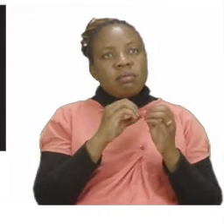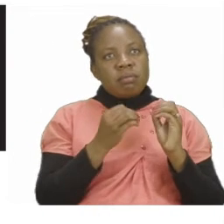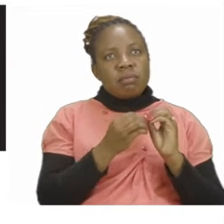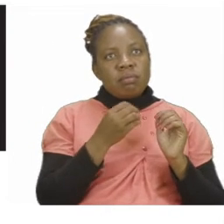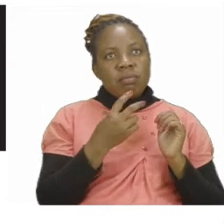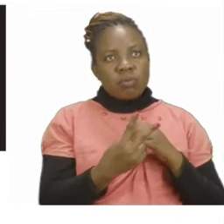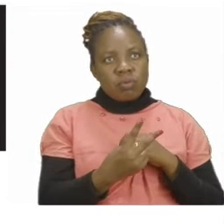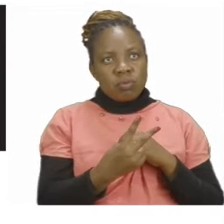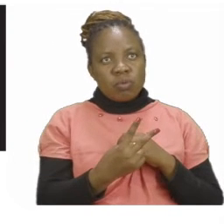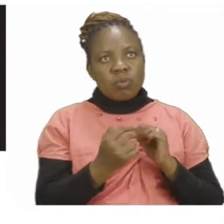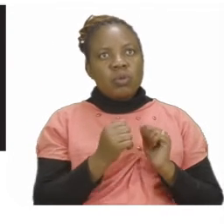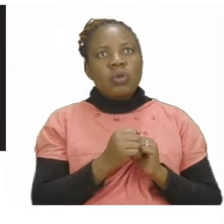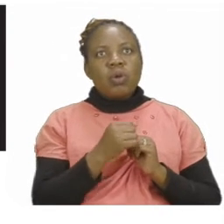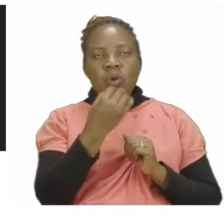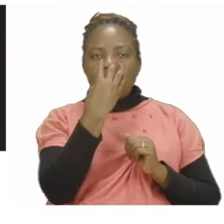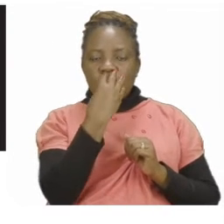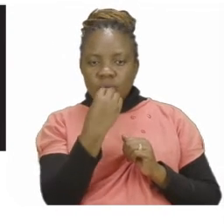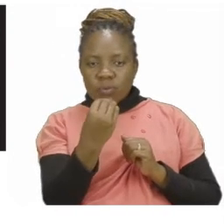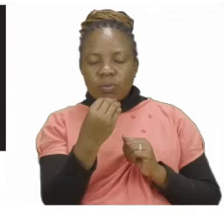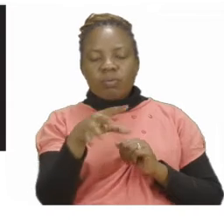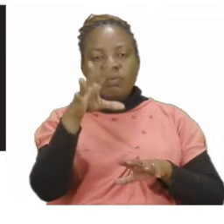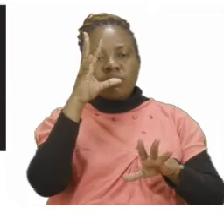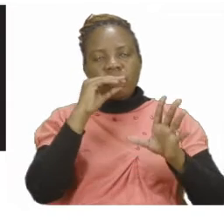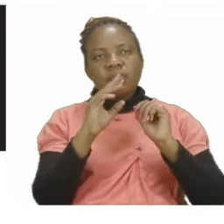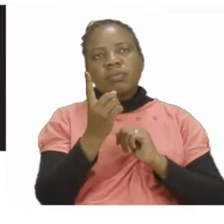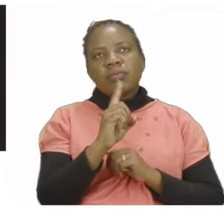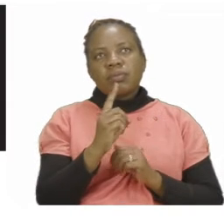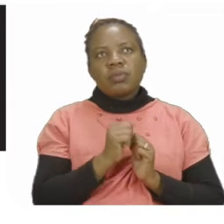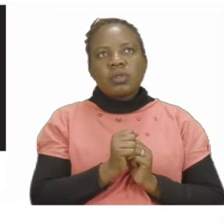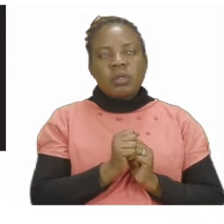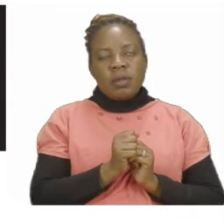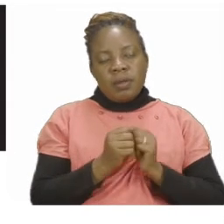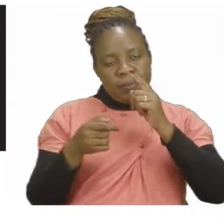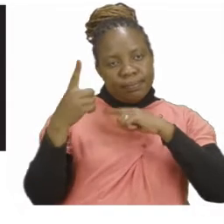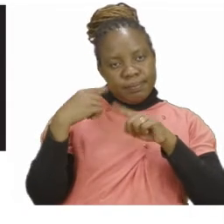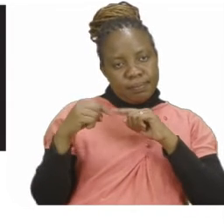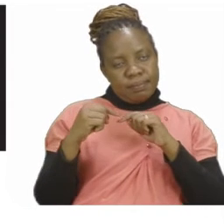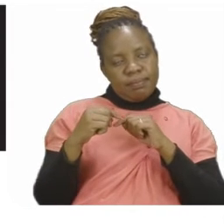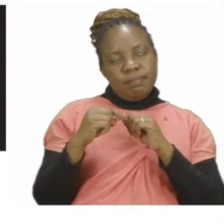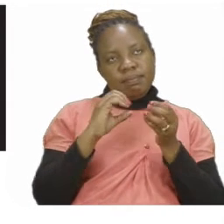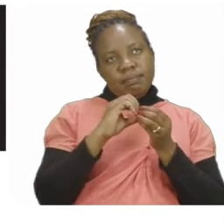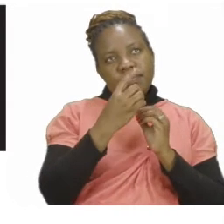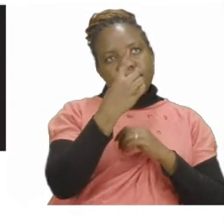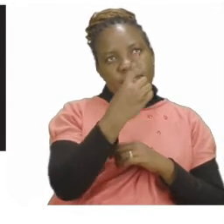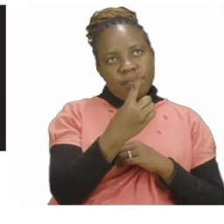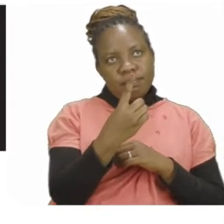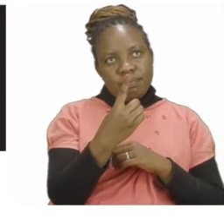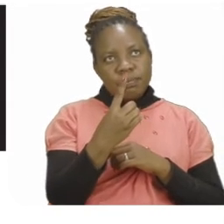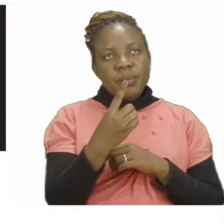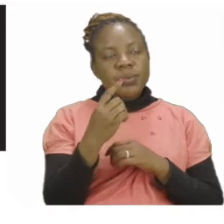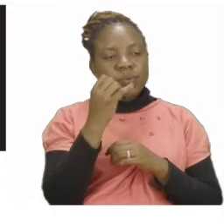more time. Question 1. Draw the food chain based on the